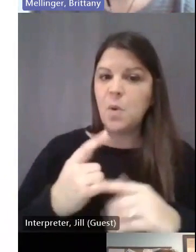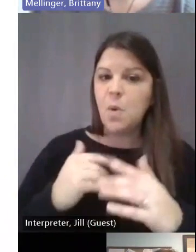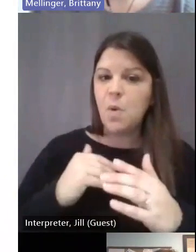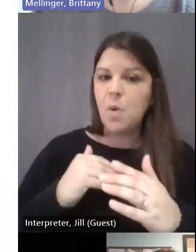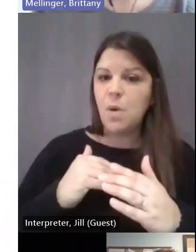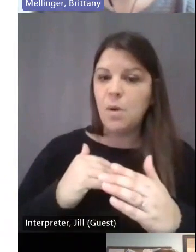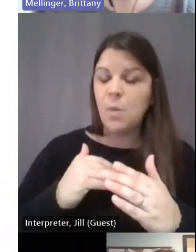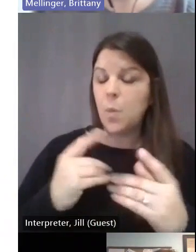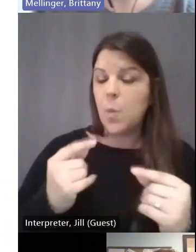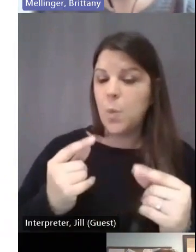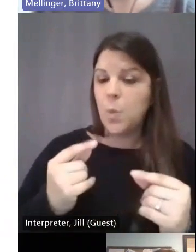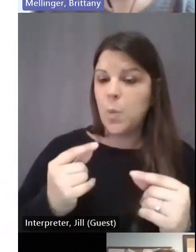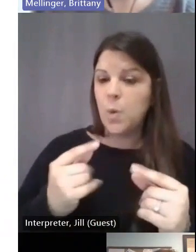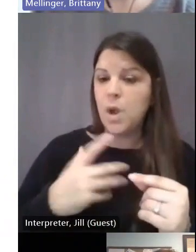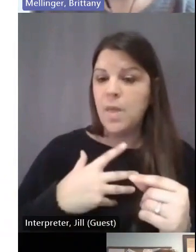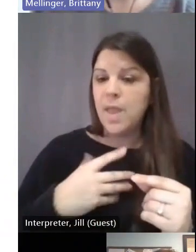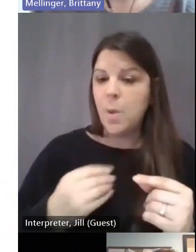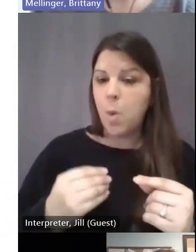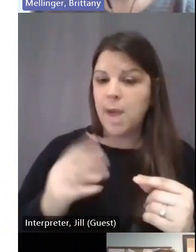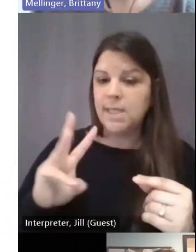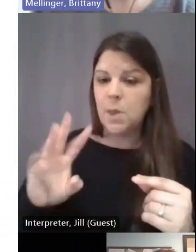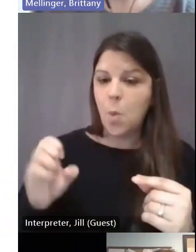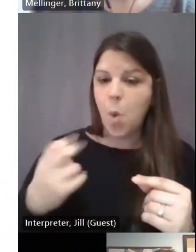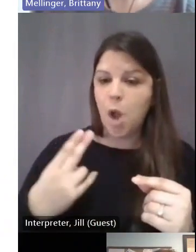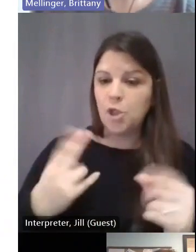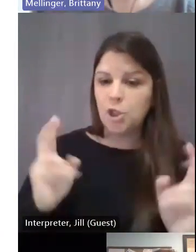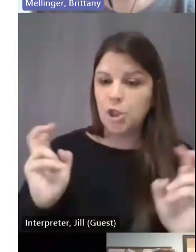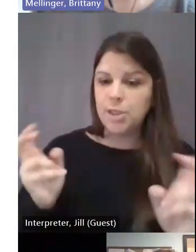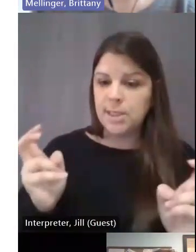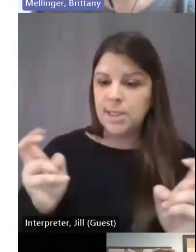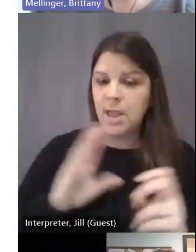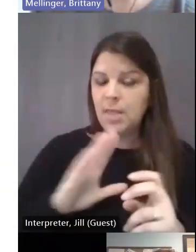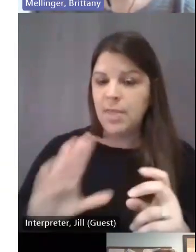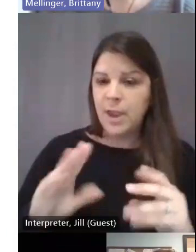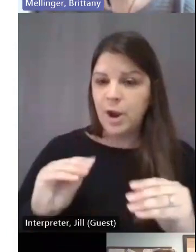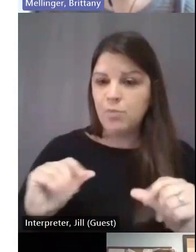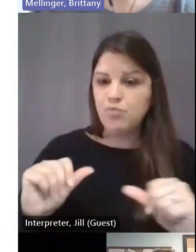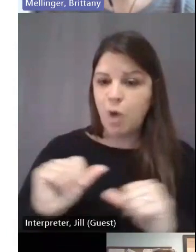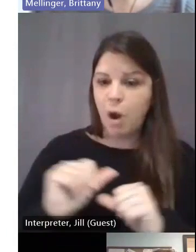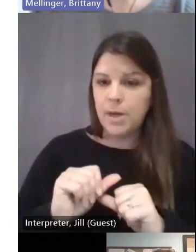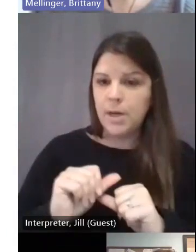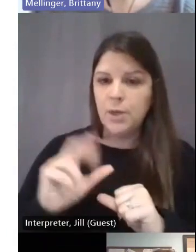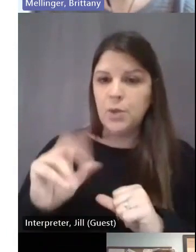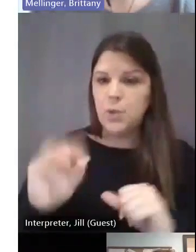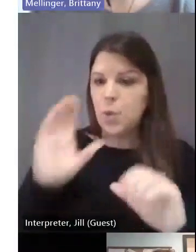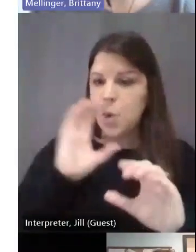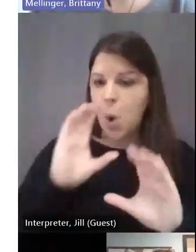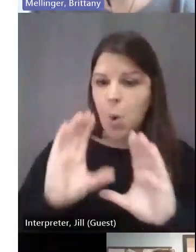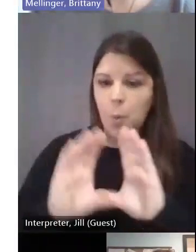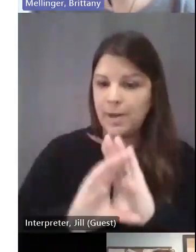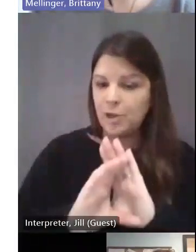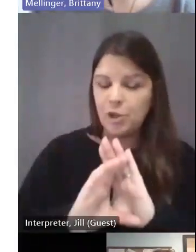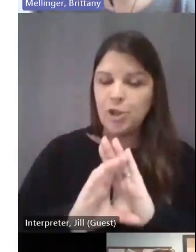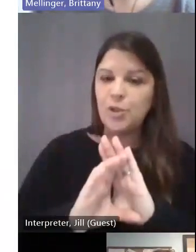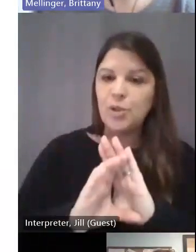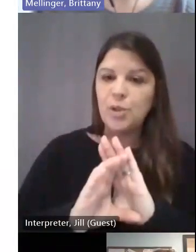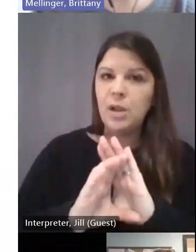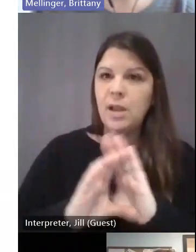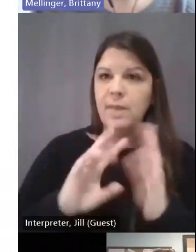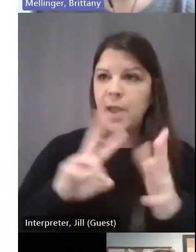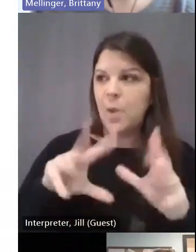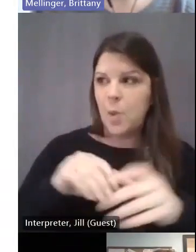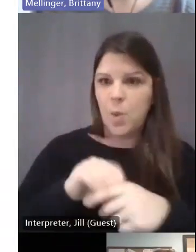is basically whitewashed their properties. So taking out any kind of pictures that would include their